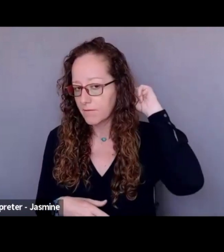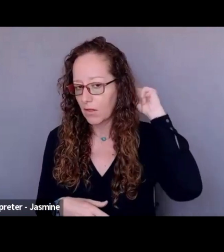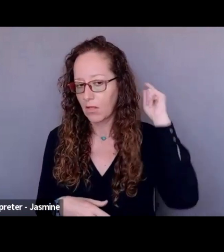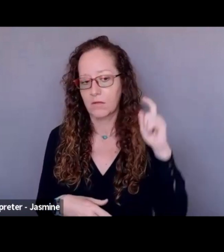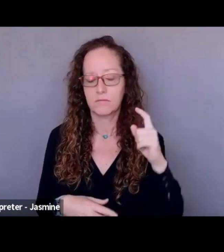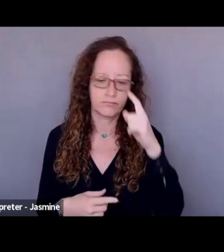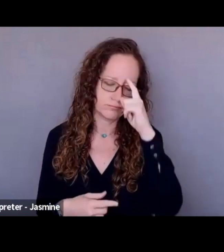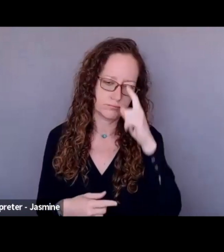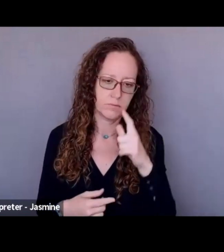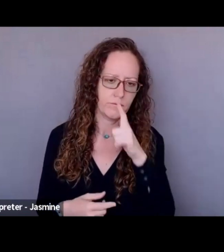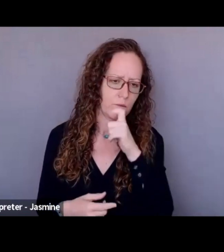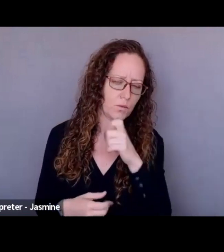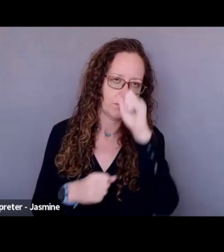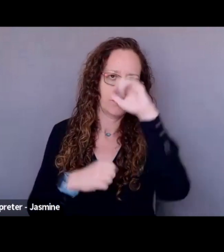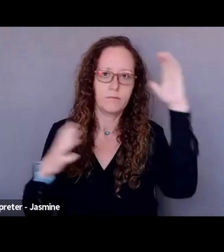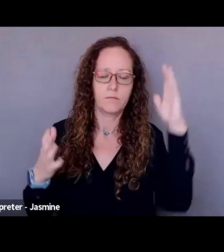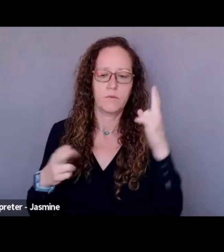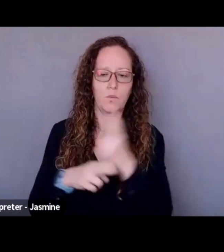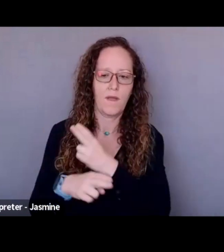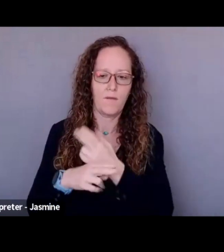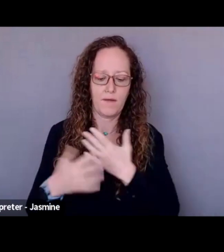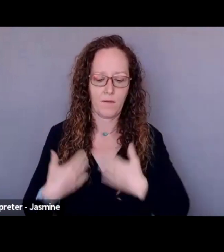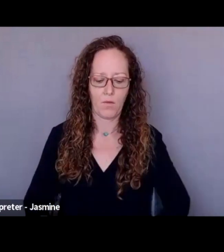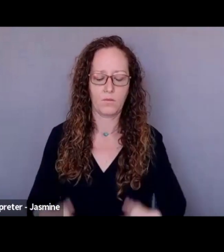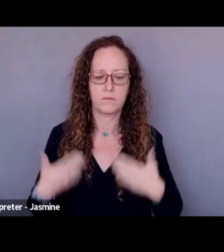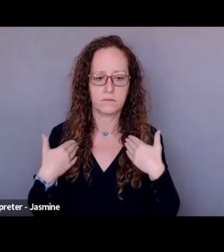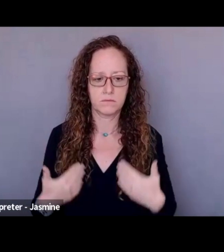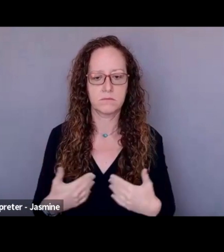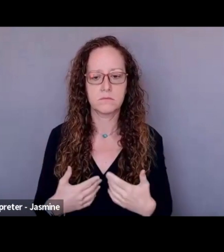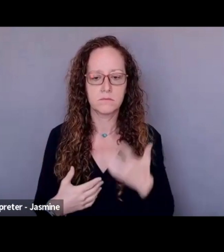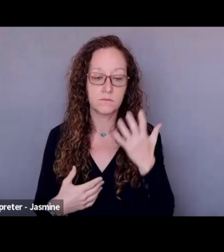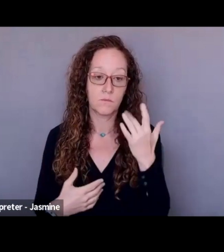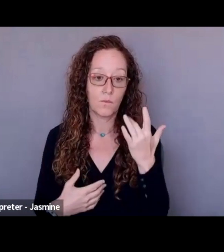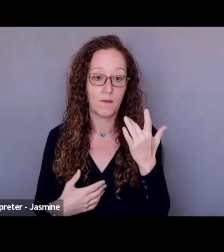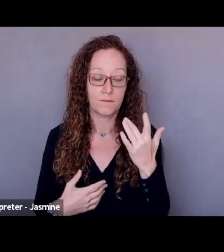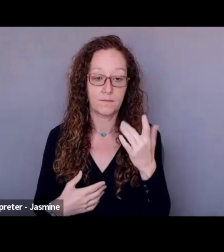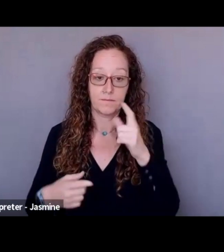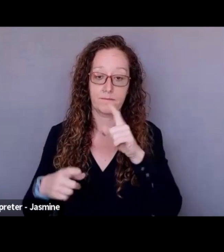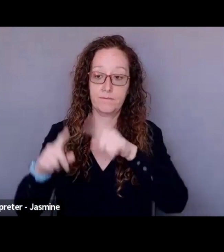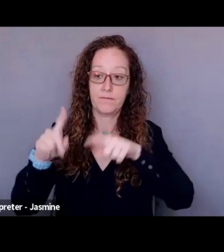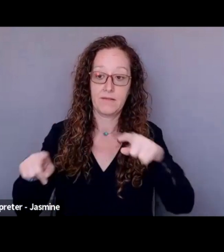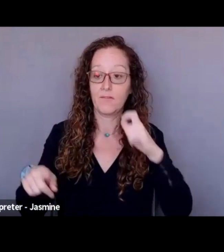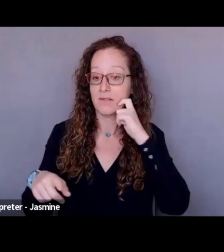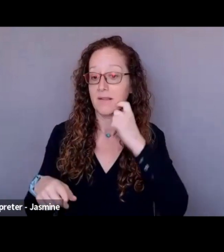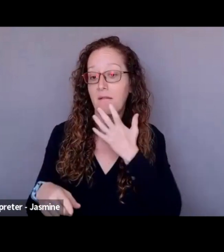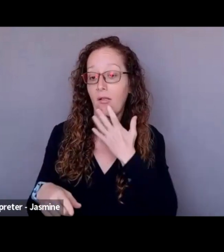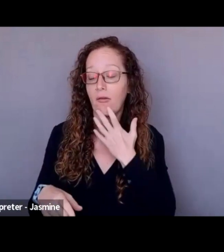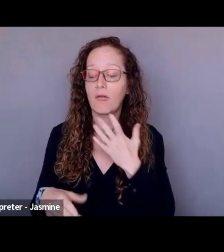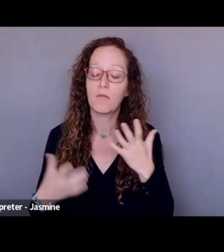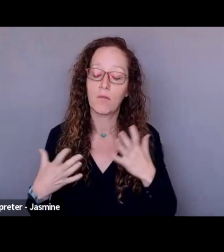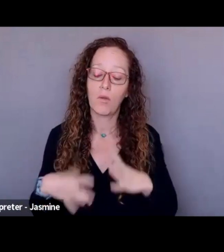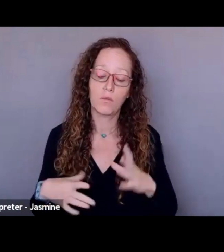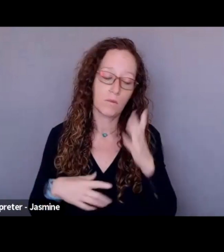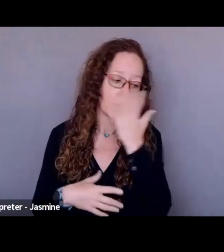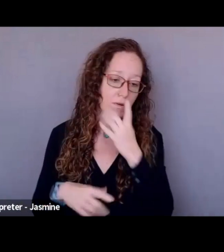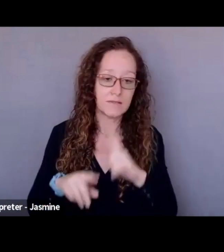imagine would be wearing the clothes, because things are going to look different on different skin tones. There's nothing wrong